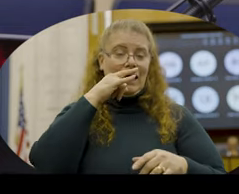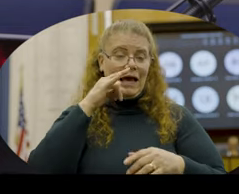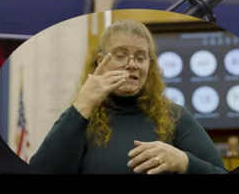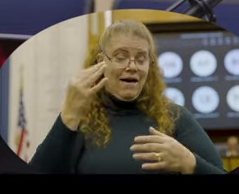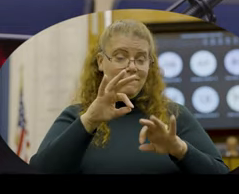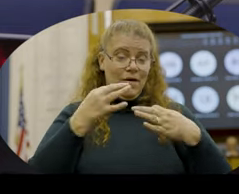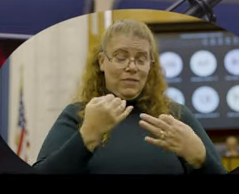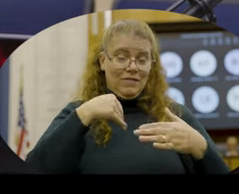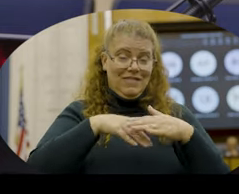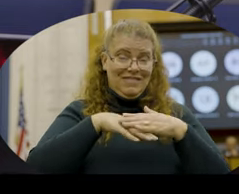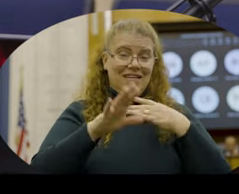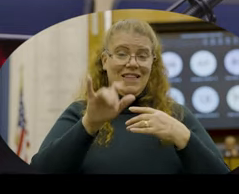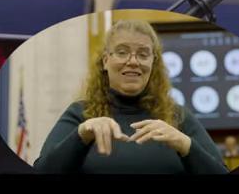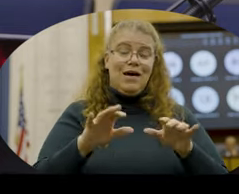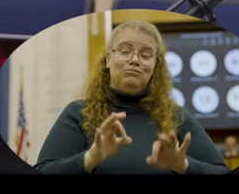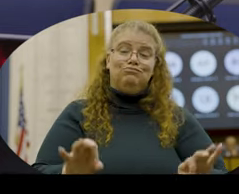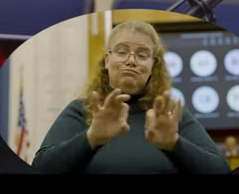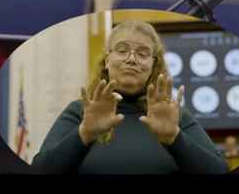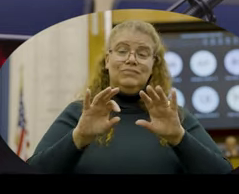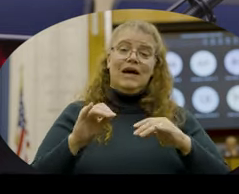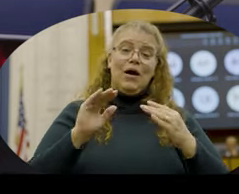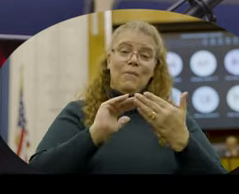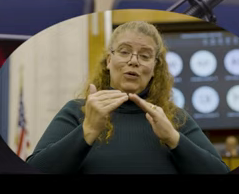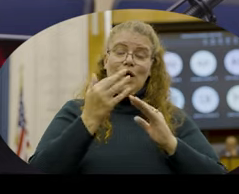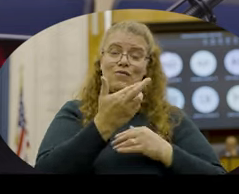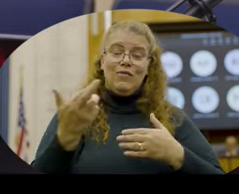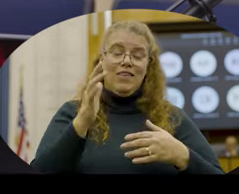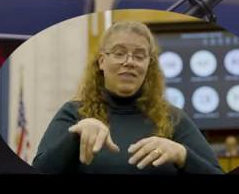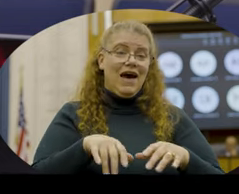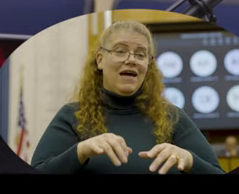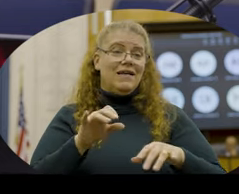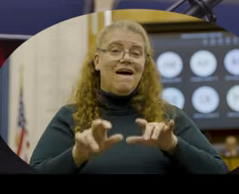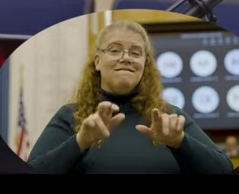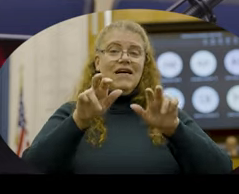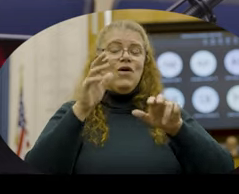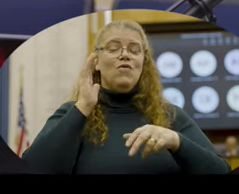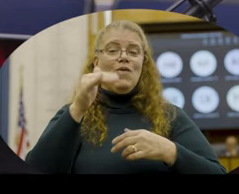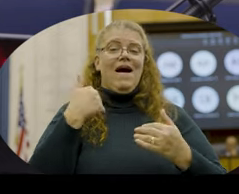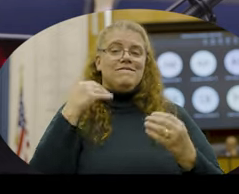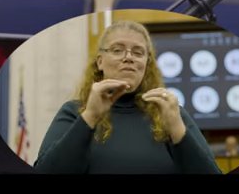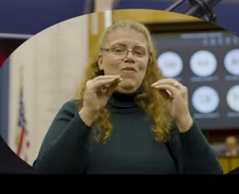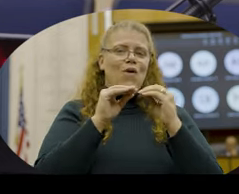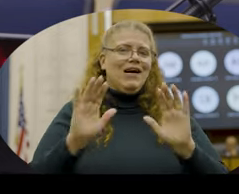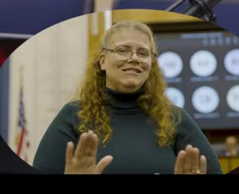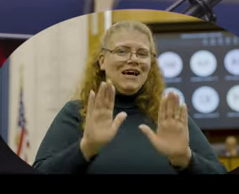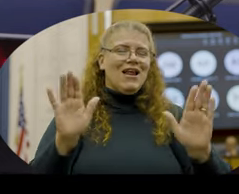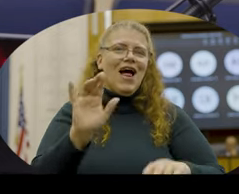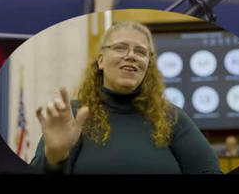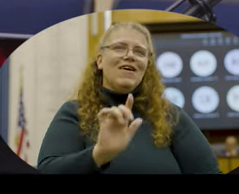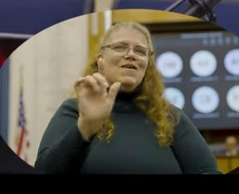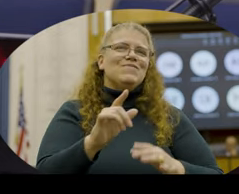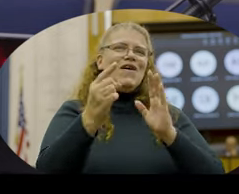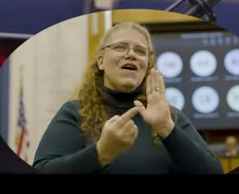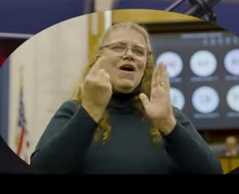swiftly to actually start the construction of George Wythe High School and begin the process for construction of a new Fox